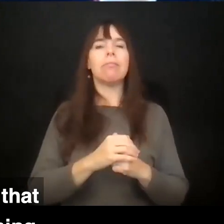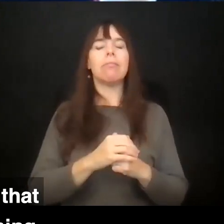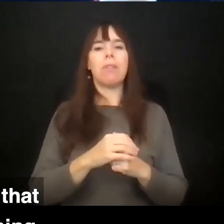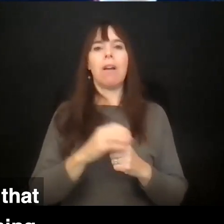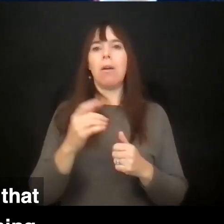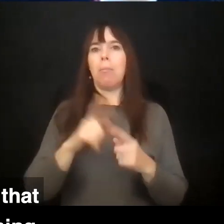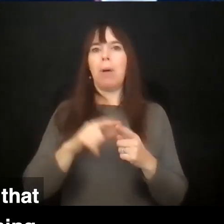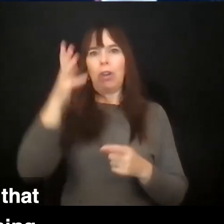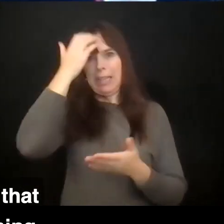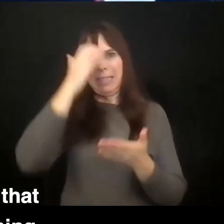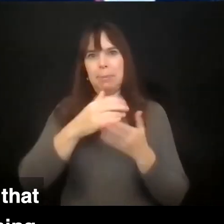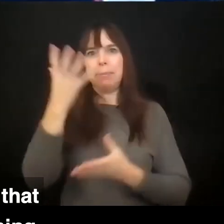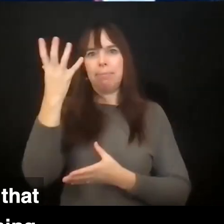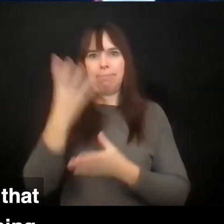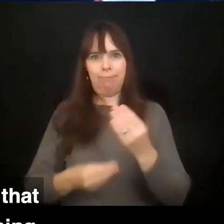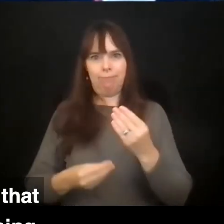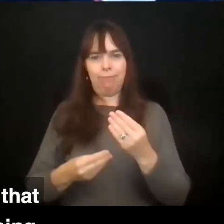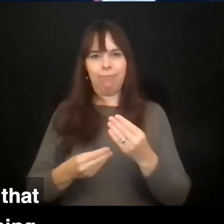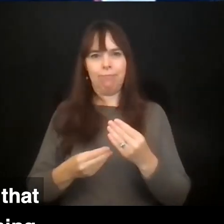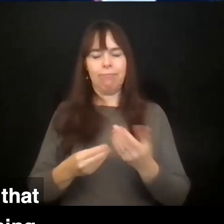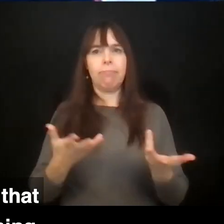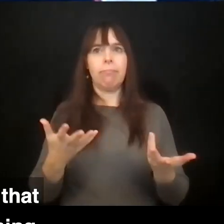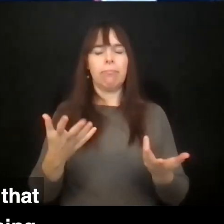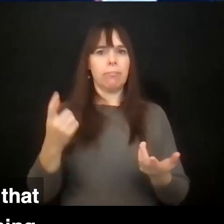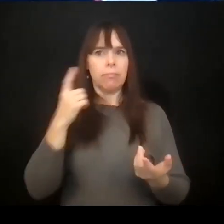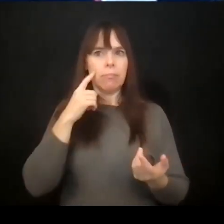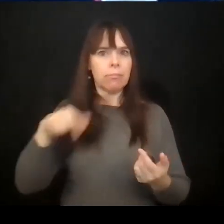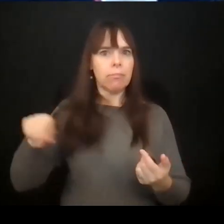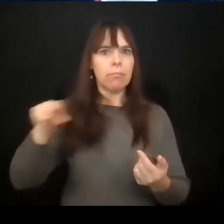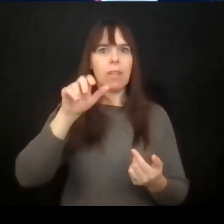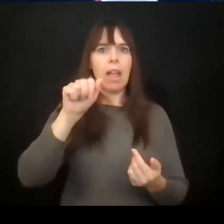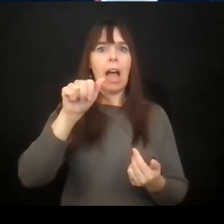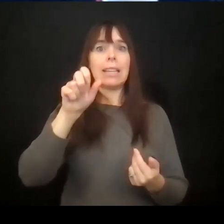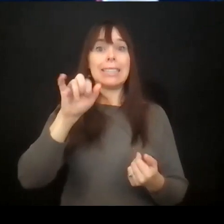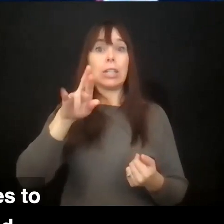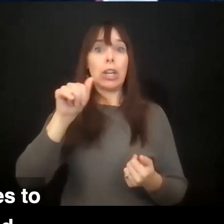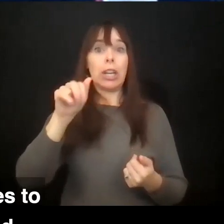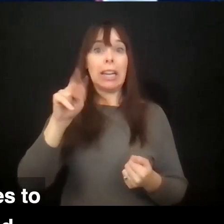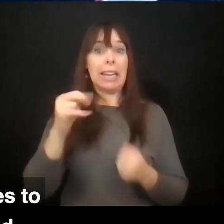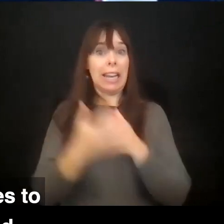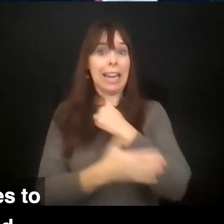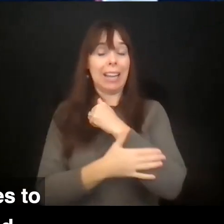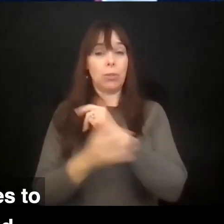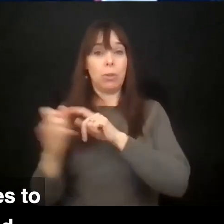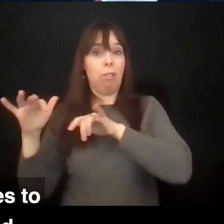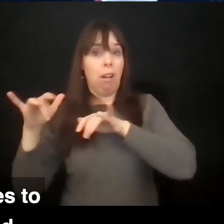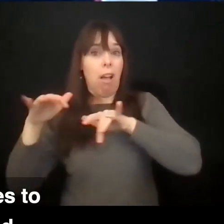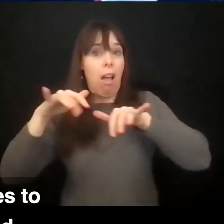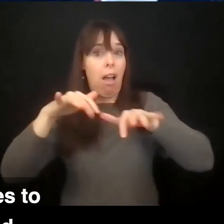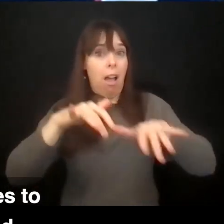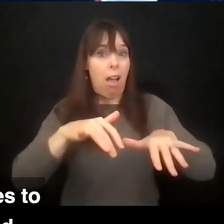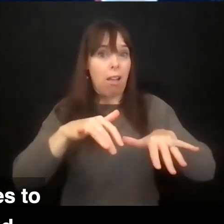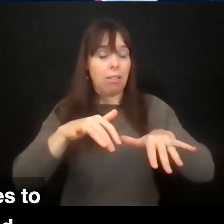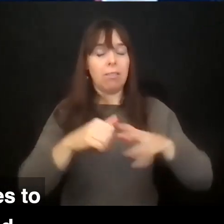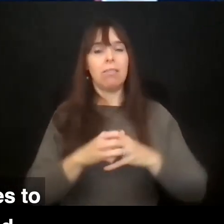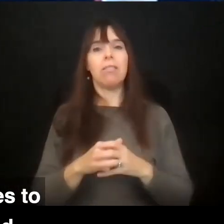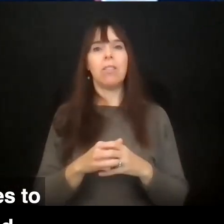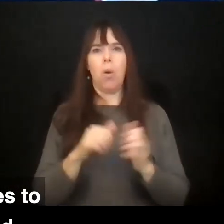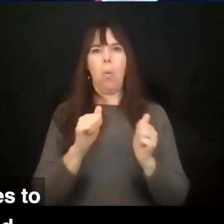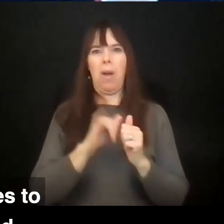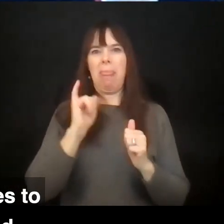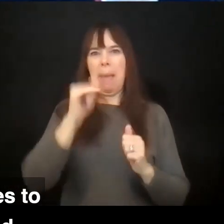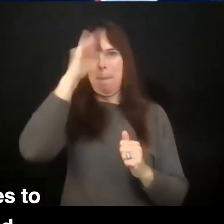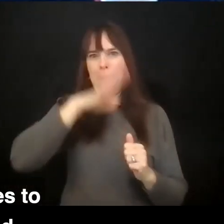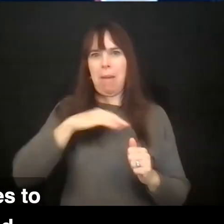widow, hears that the Assyrians are coming with General Holofernes to